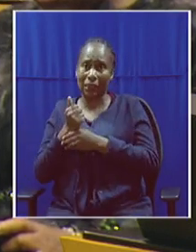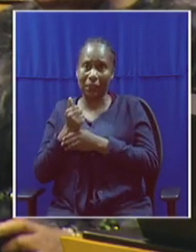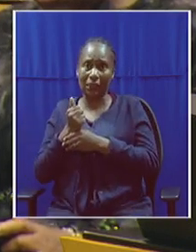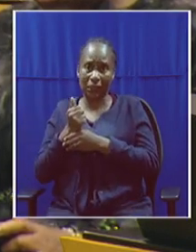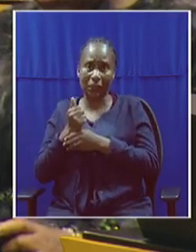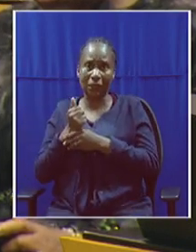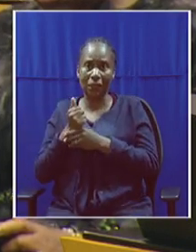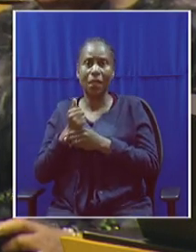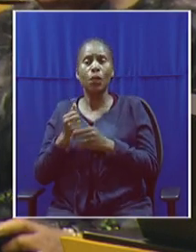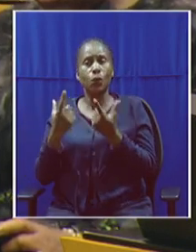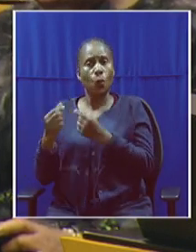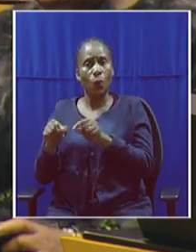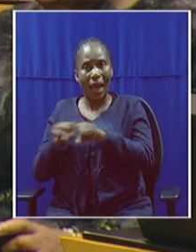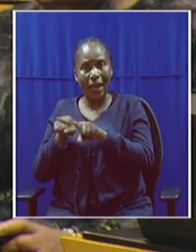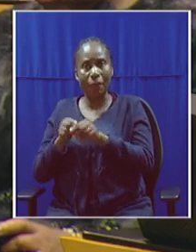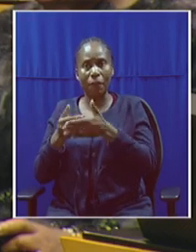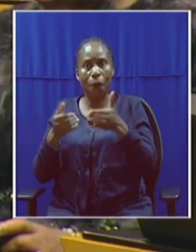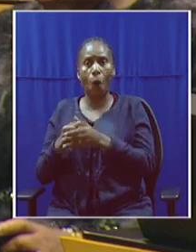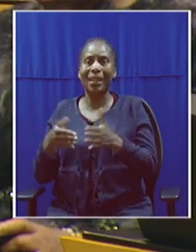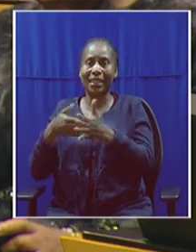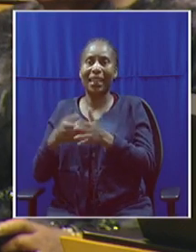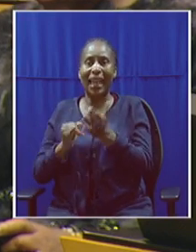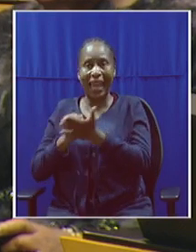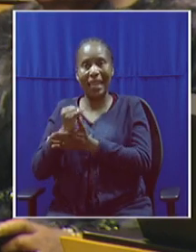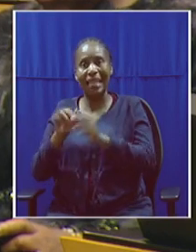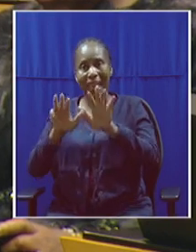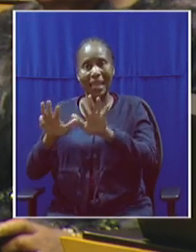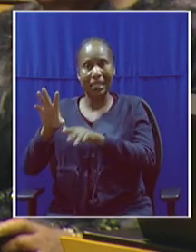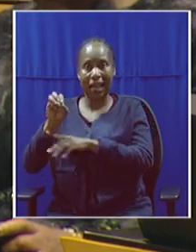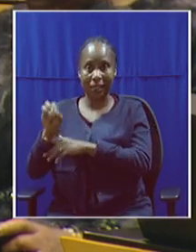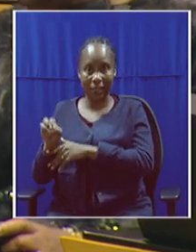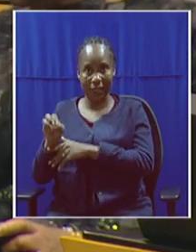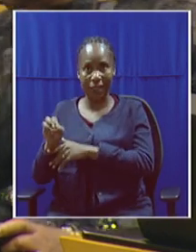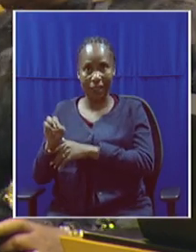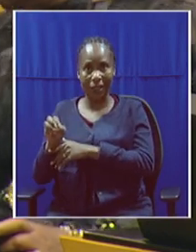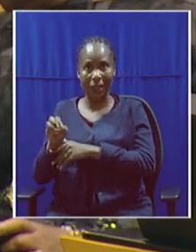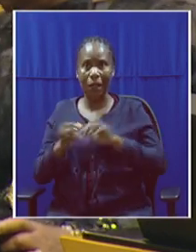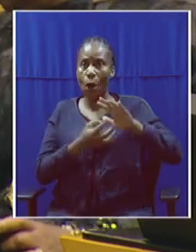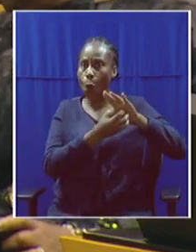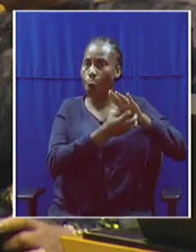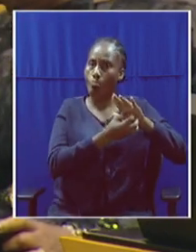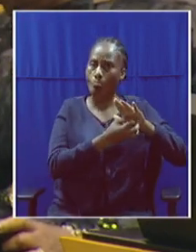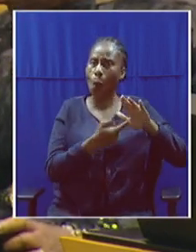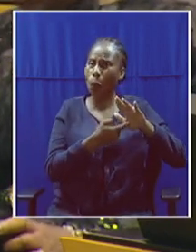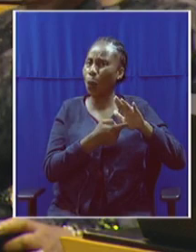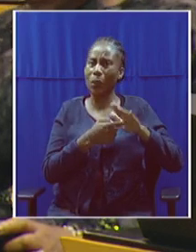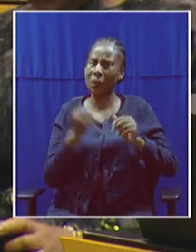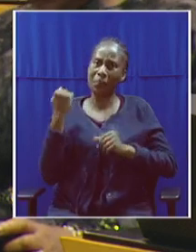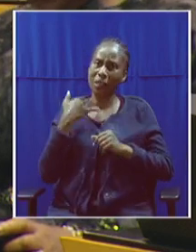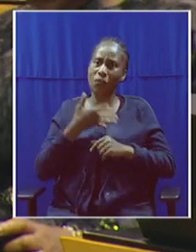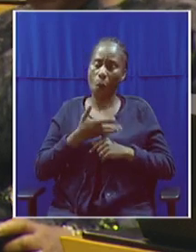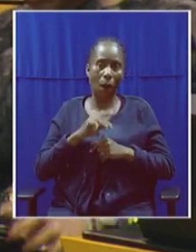the early '90s where there was price of coal for domestic which was indexed and